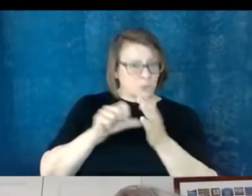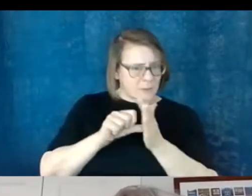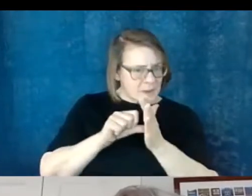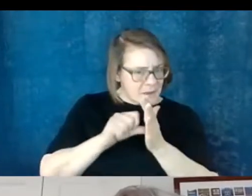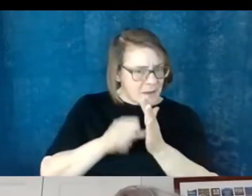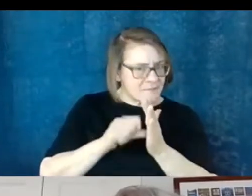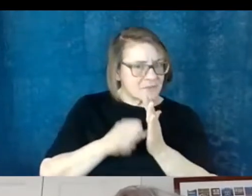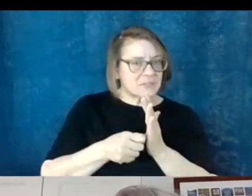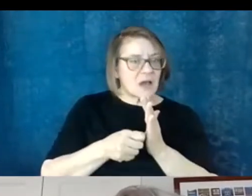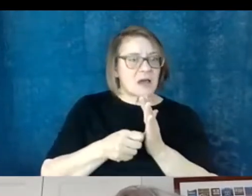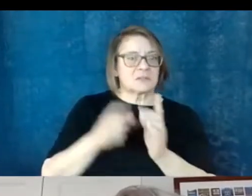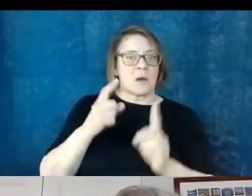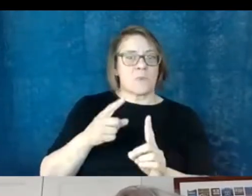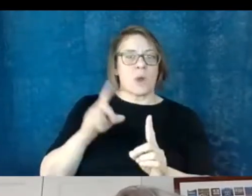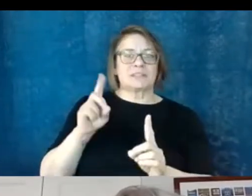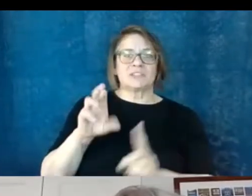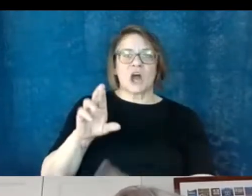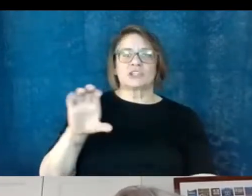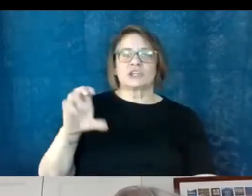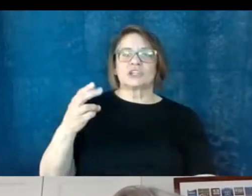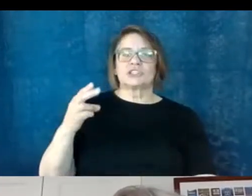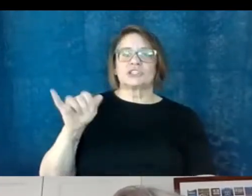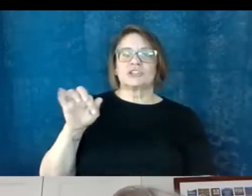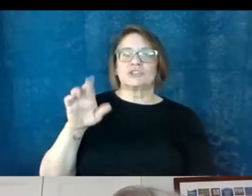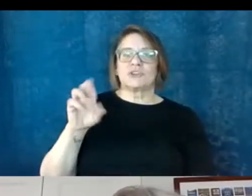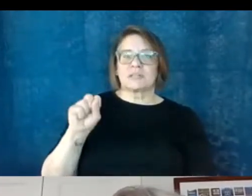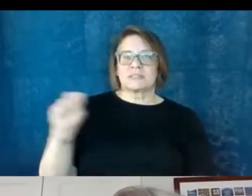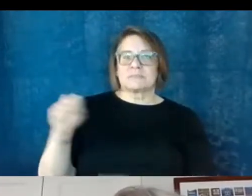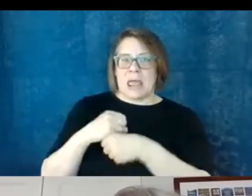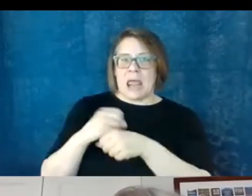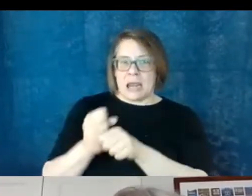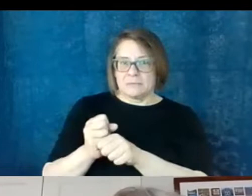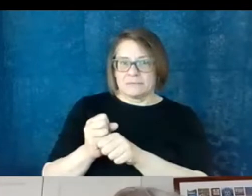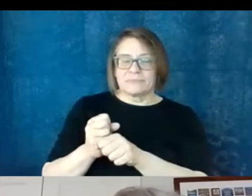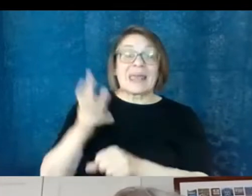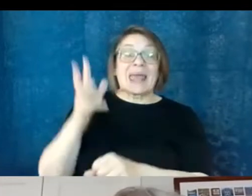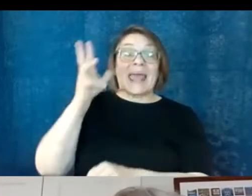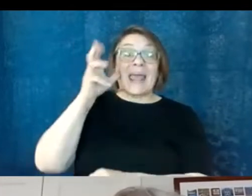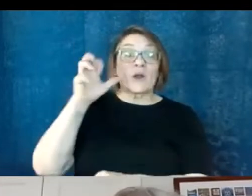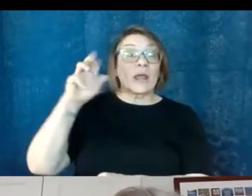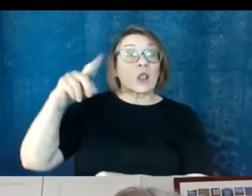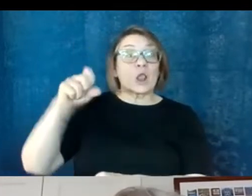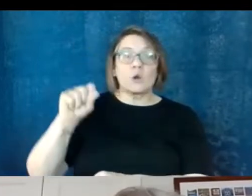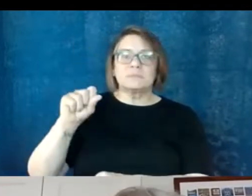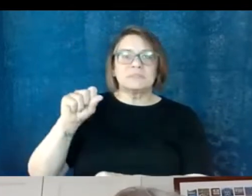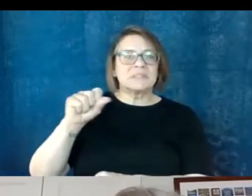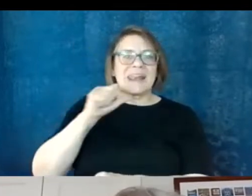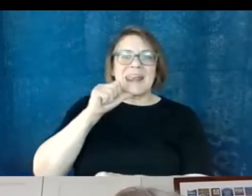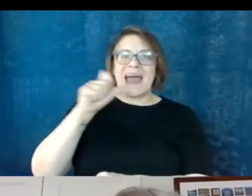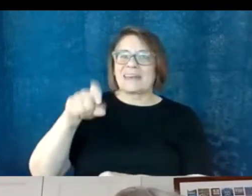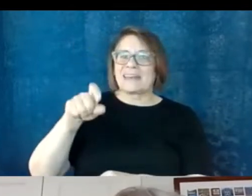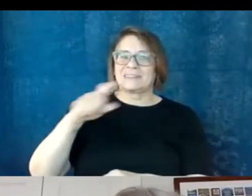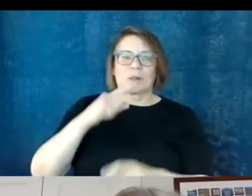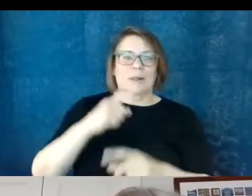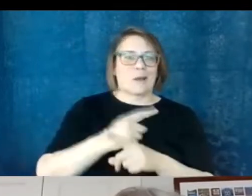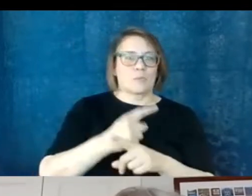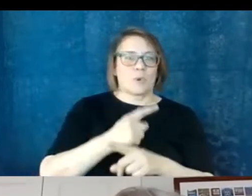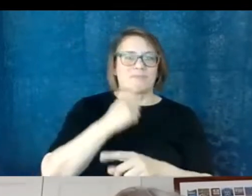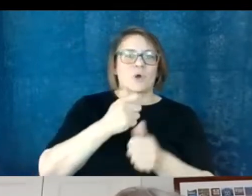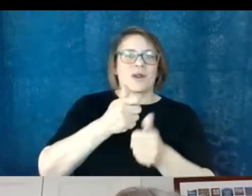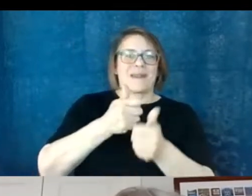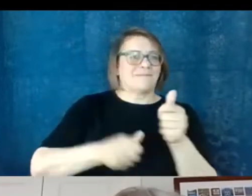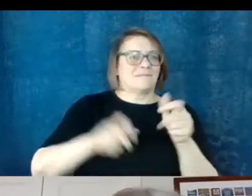emphasize a point of Dr. Childress's again. Hearing loops are not necessarily appropriate for every